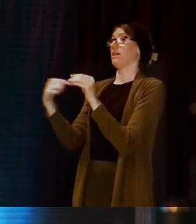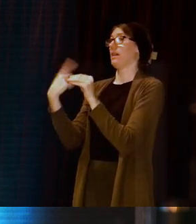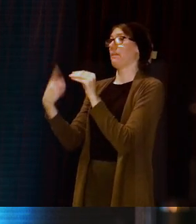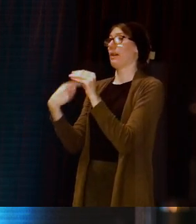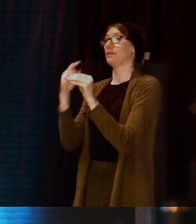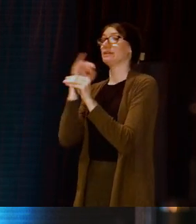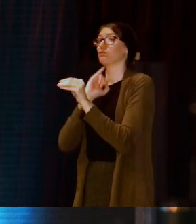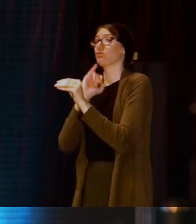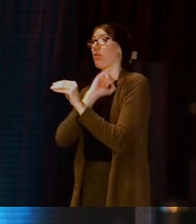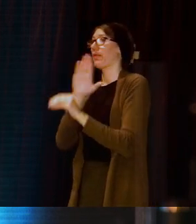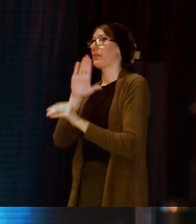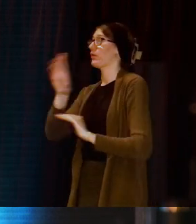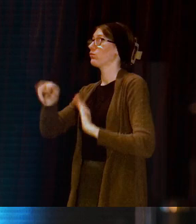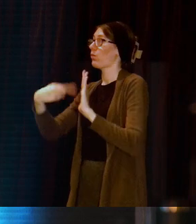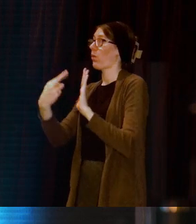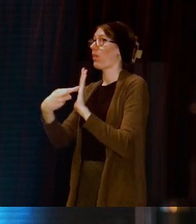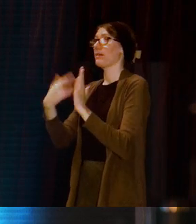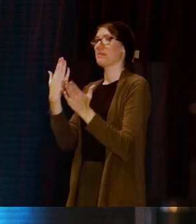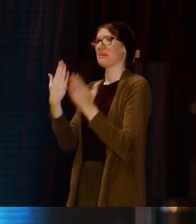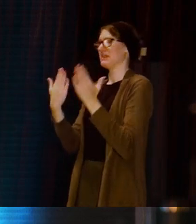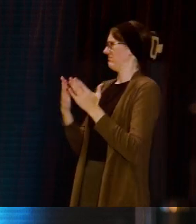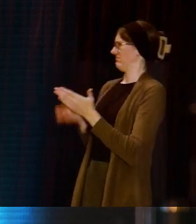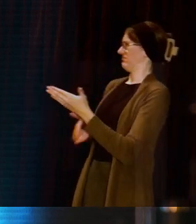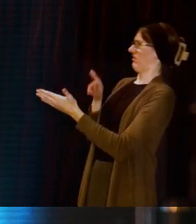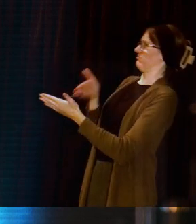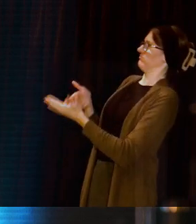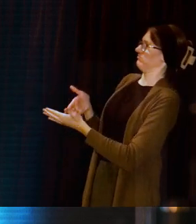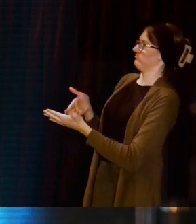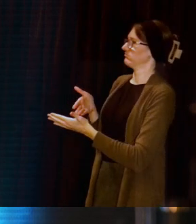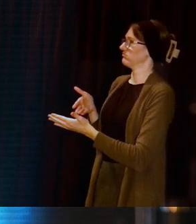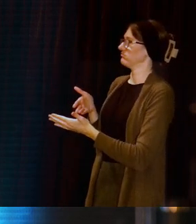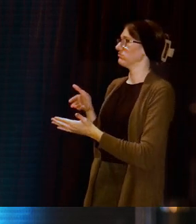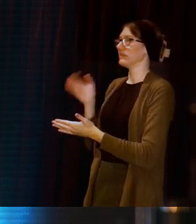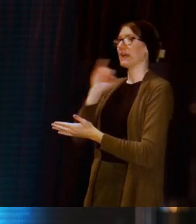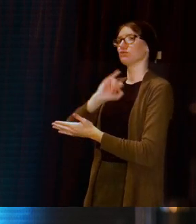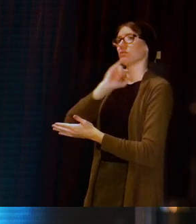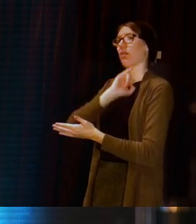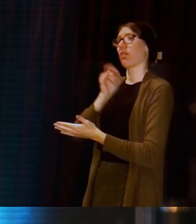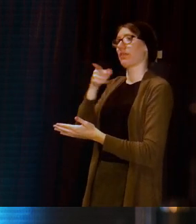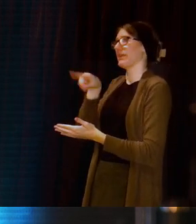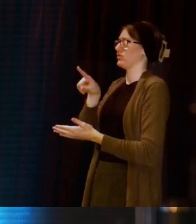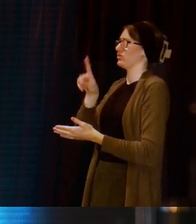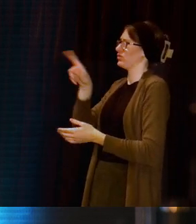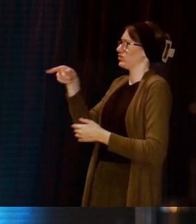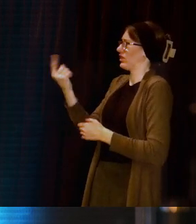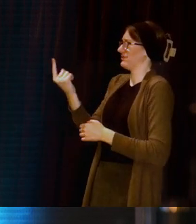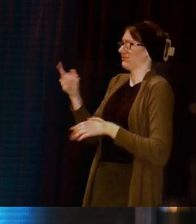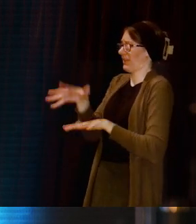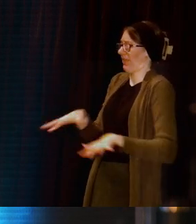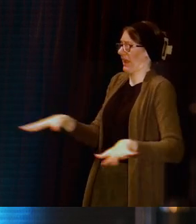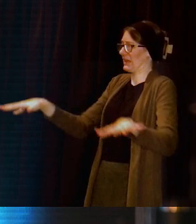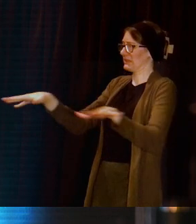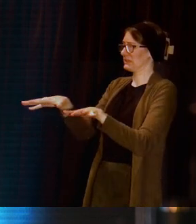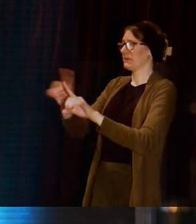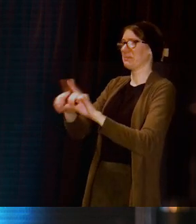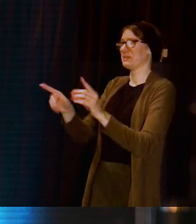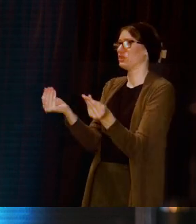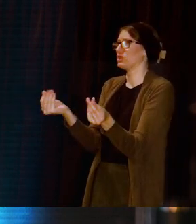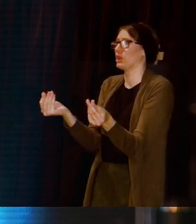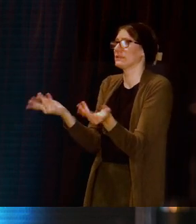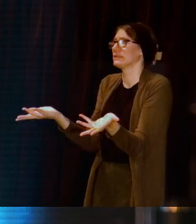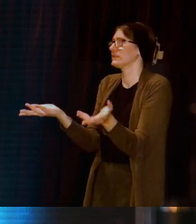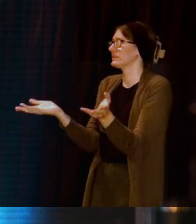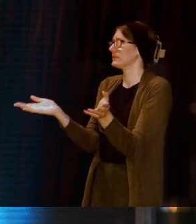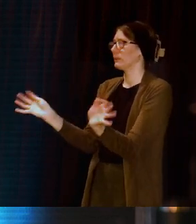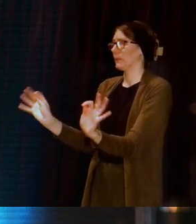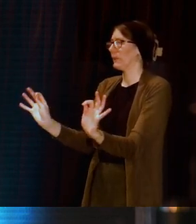Israel and the role. In fact, some might have even been somewhat hostile. People see Israel just as a land, but it's dirt. It has